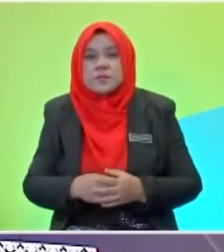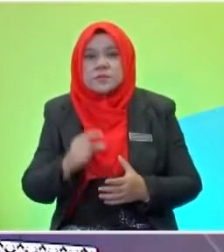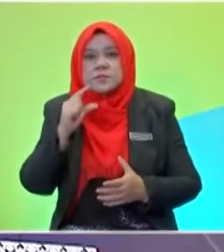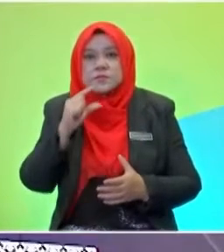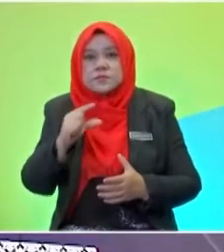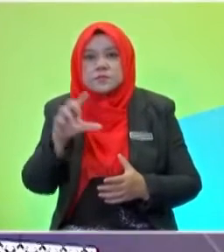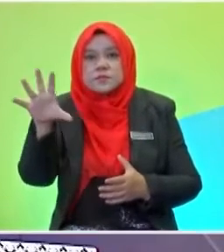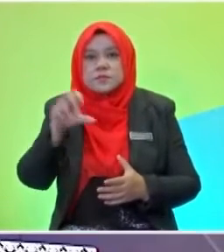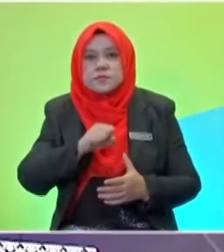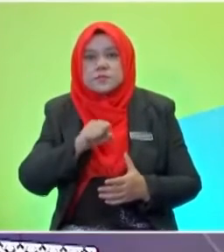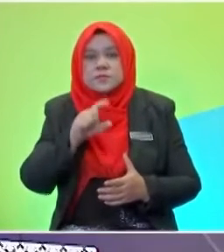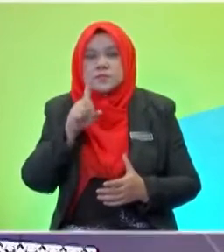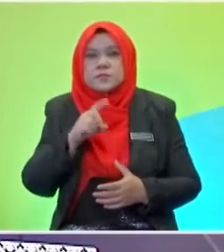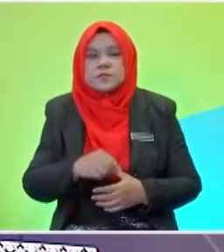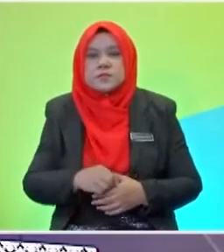have to take